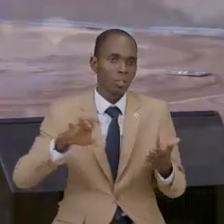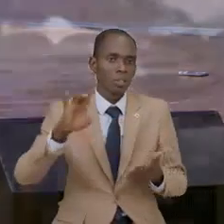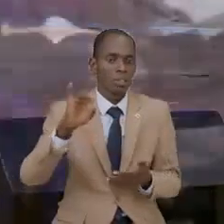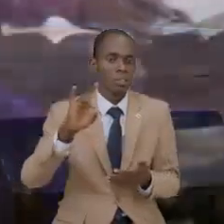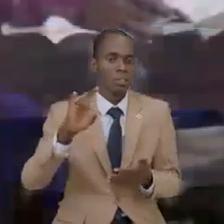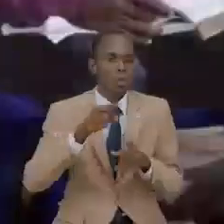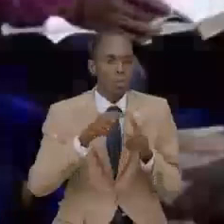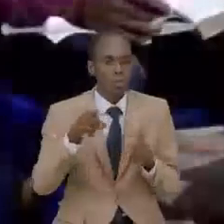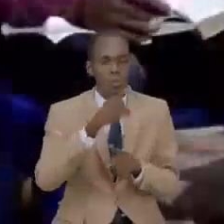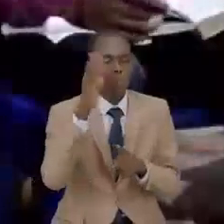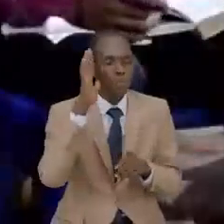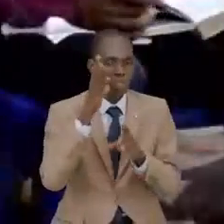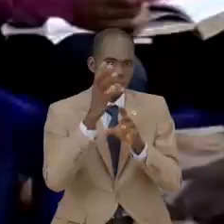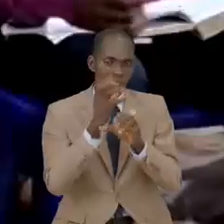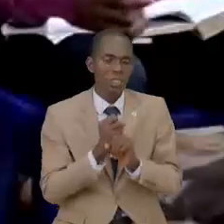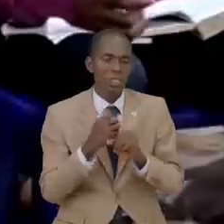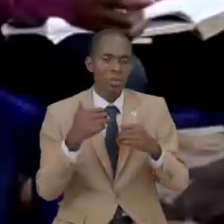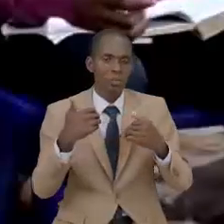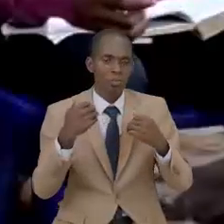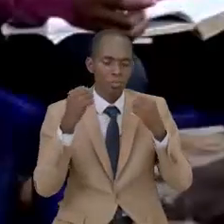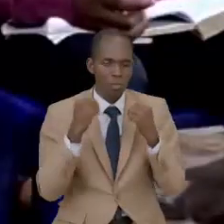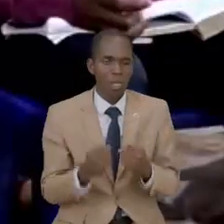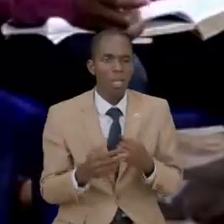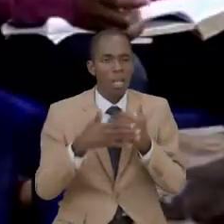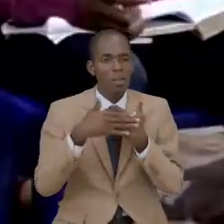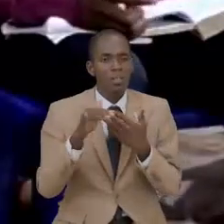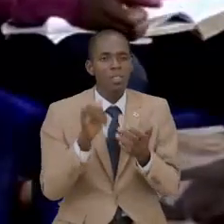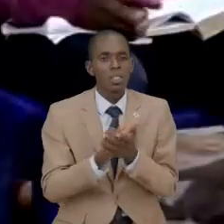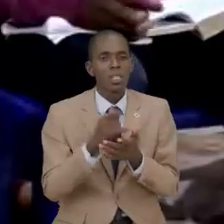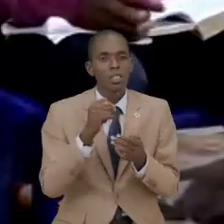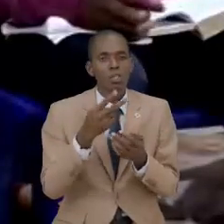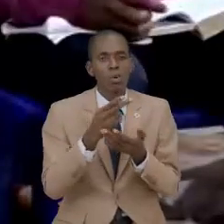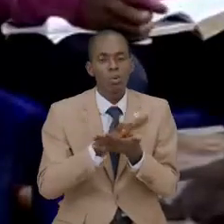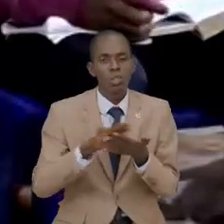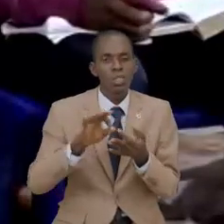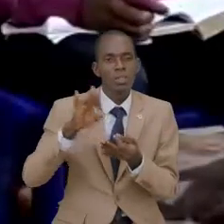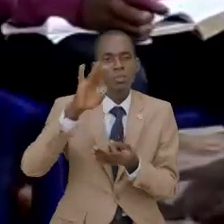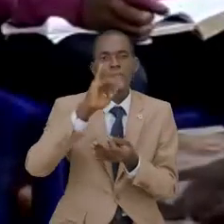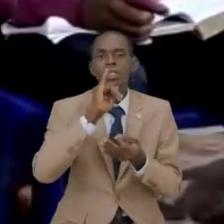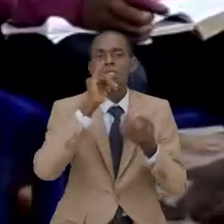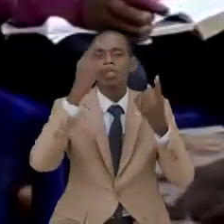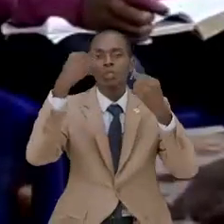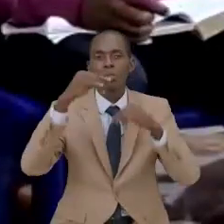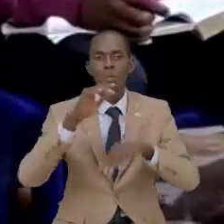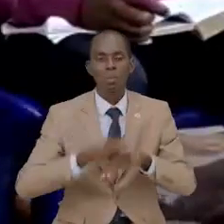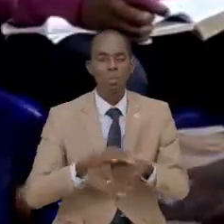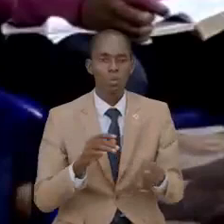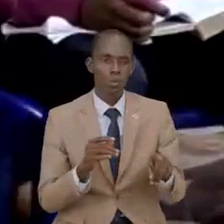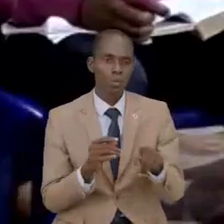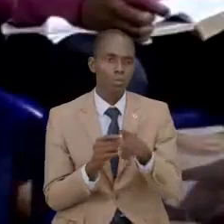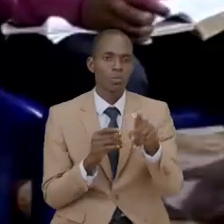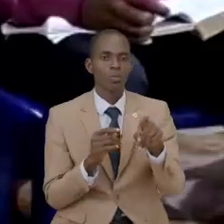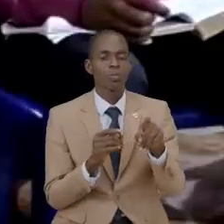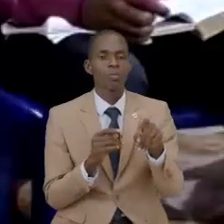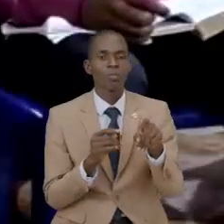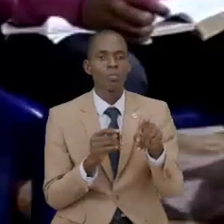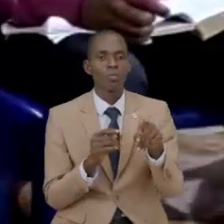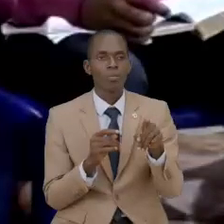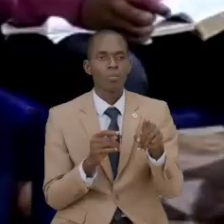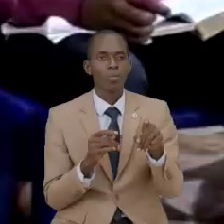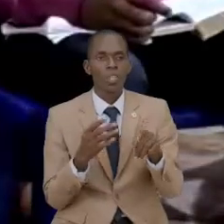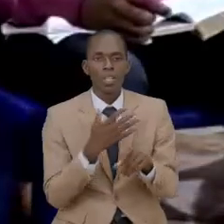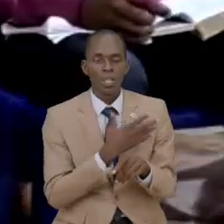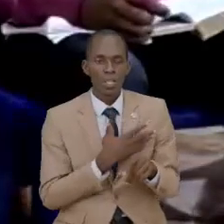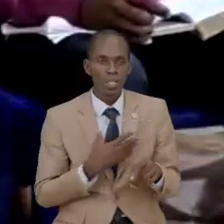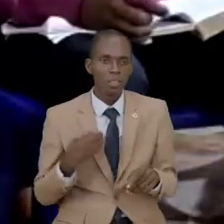ye shall receive power after that the Holy Ghost is come upon you,